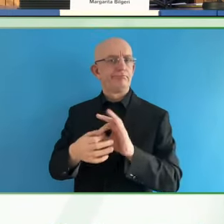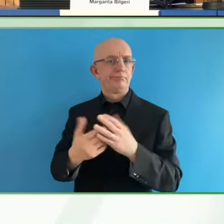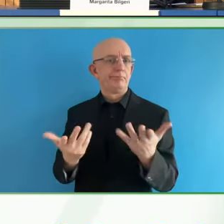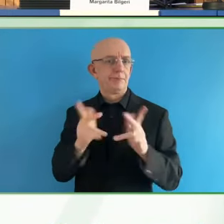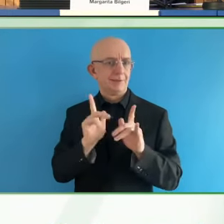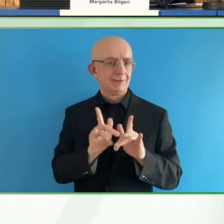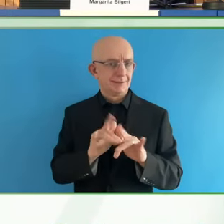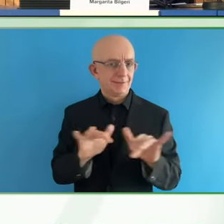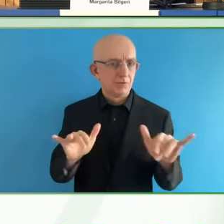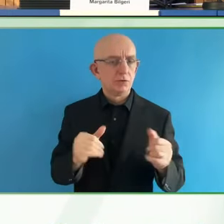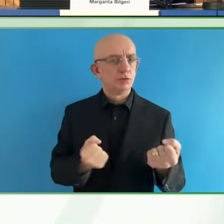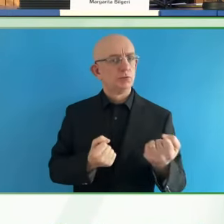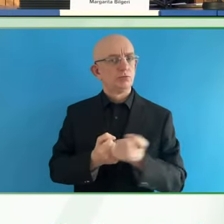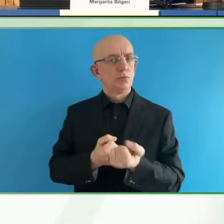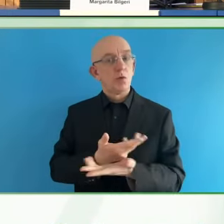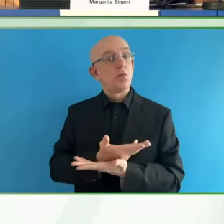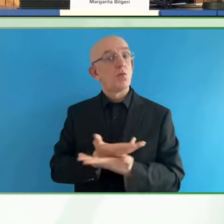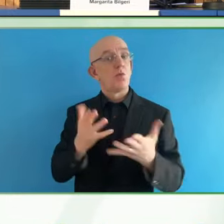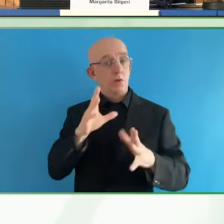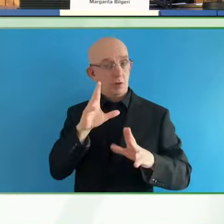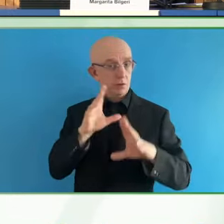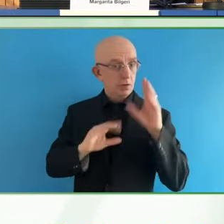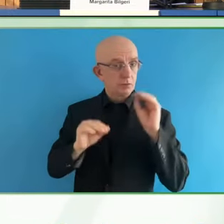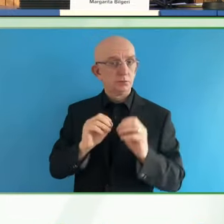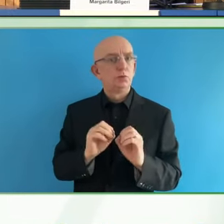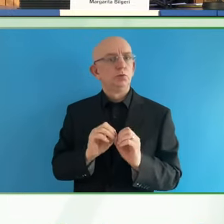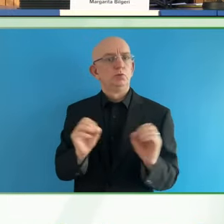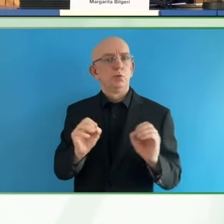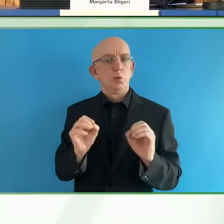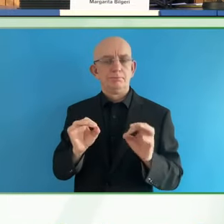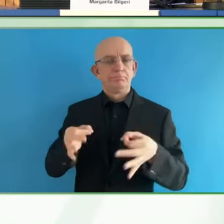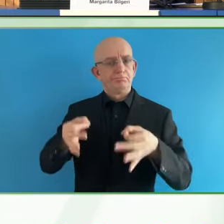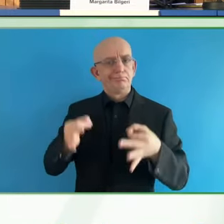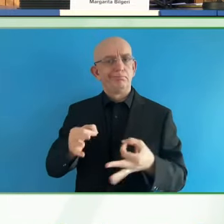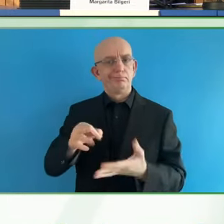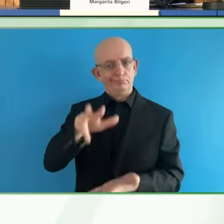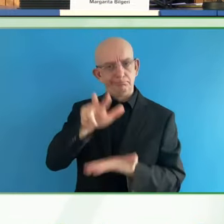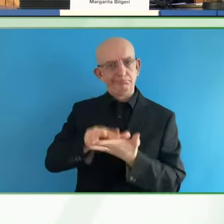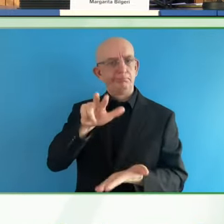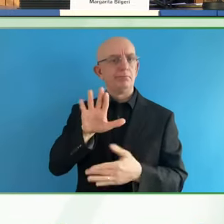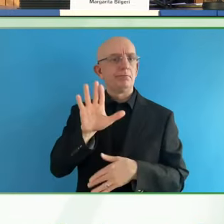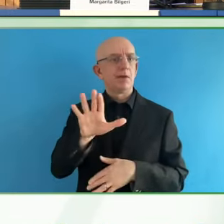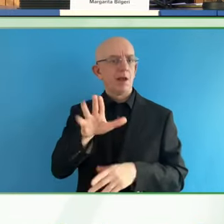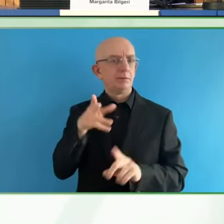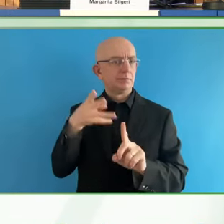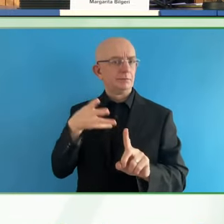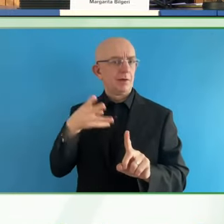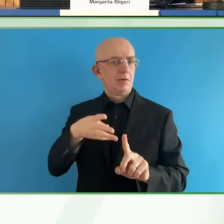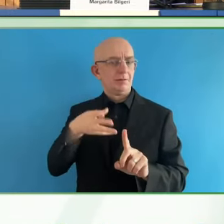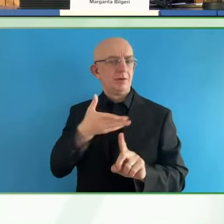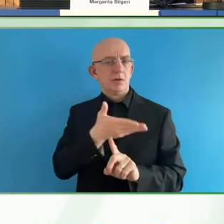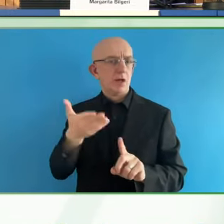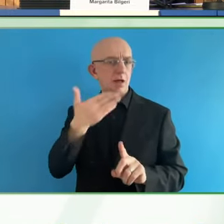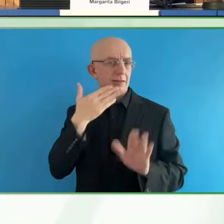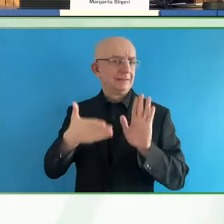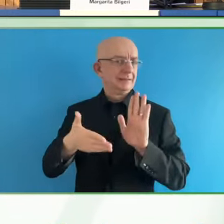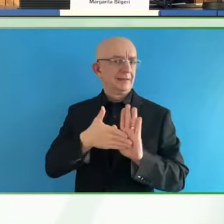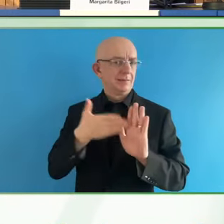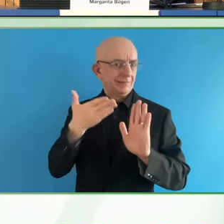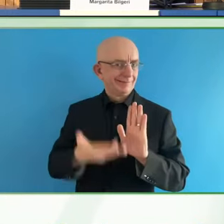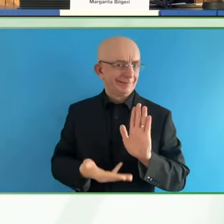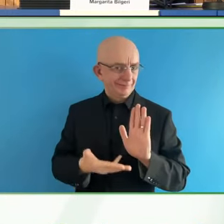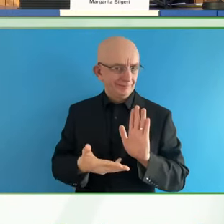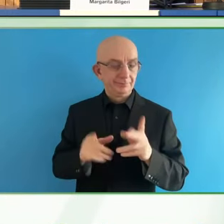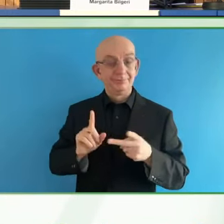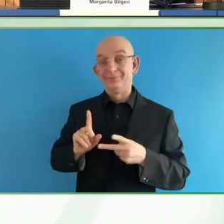opportunities for collaboration and levels of autonomy throughout all system levels. A comprehensive quality assurance and accountability